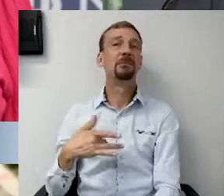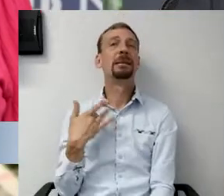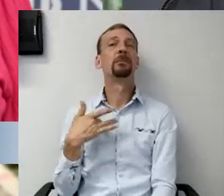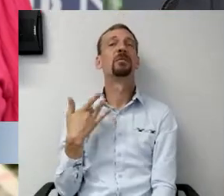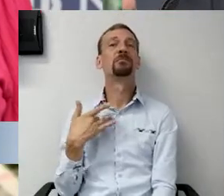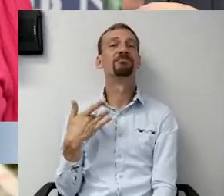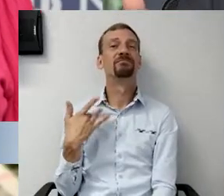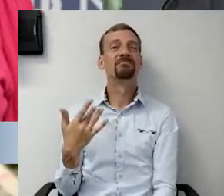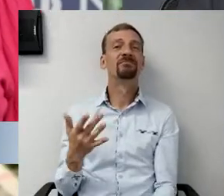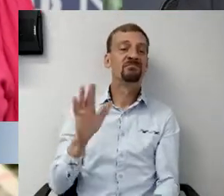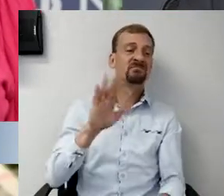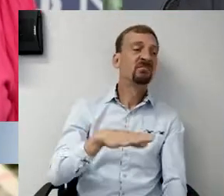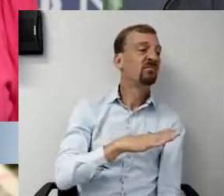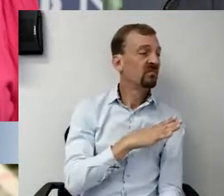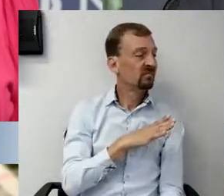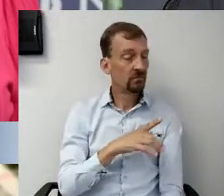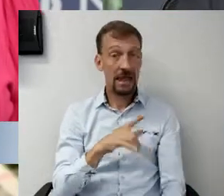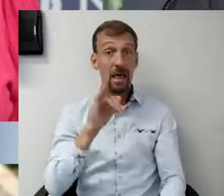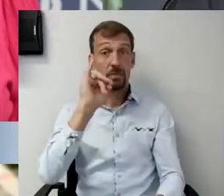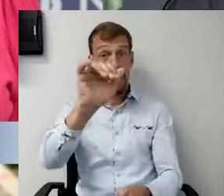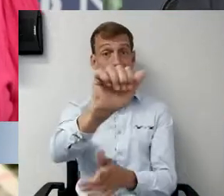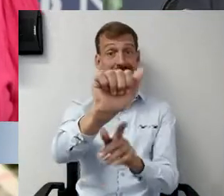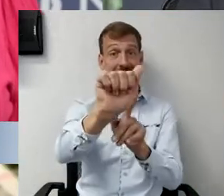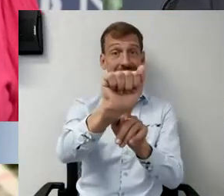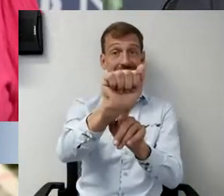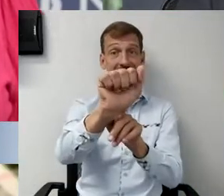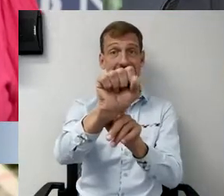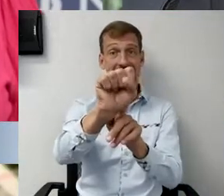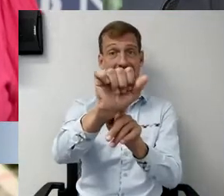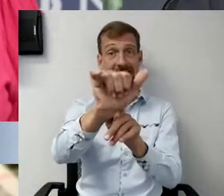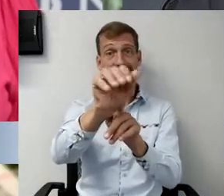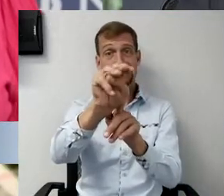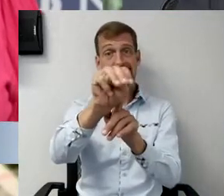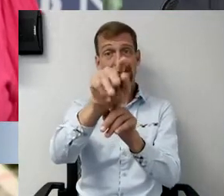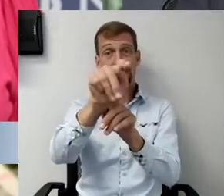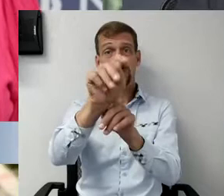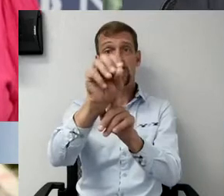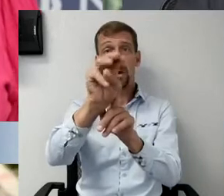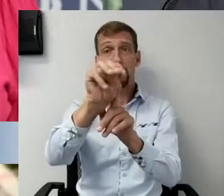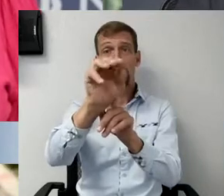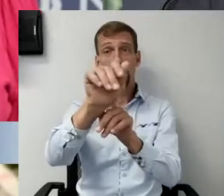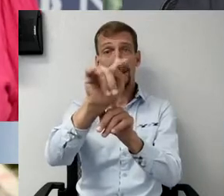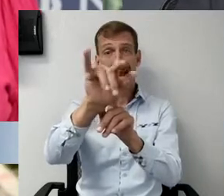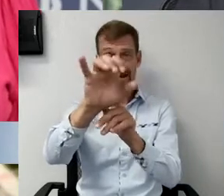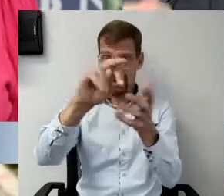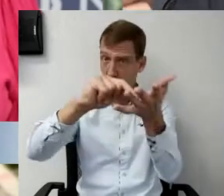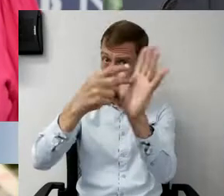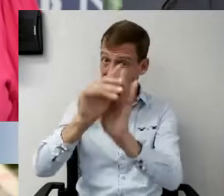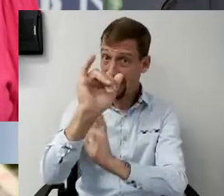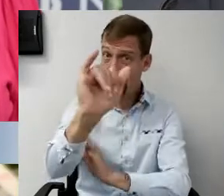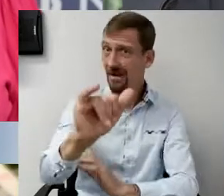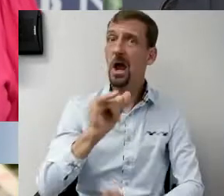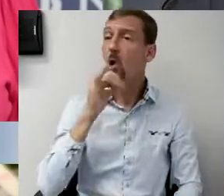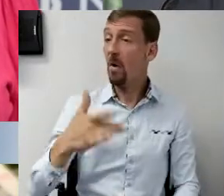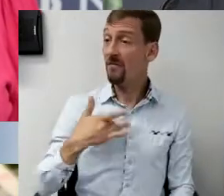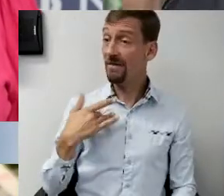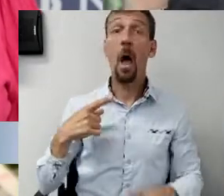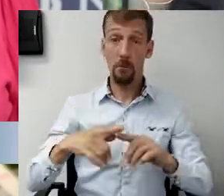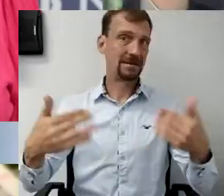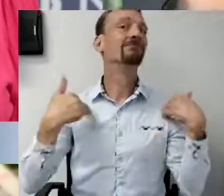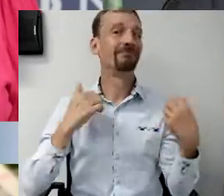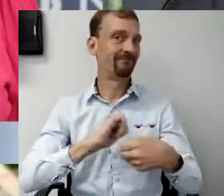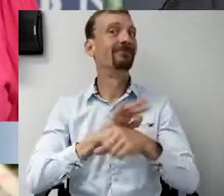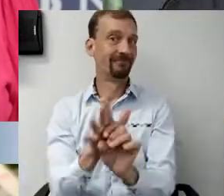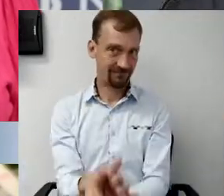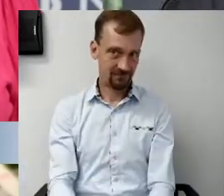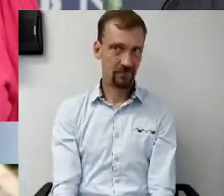exhibiting symptoms. That's what asymptomatic means. We want to test people that don't have the virus because then you get the credit in the denominator, but